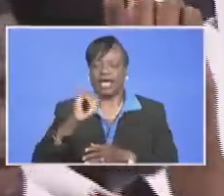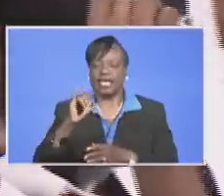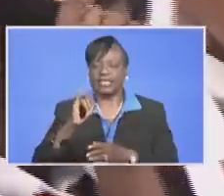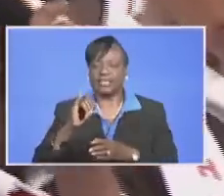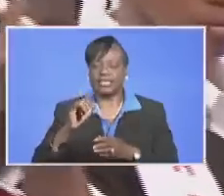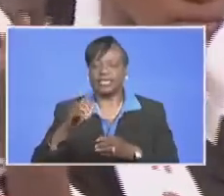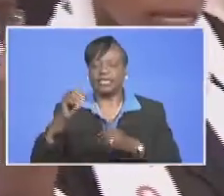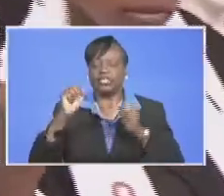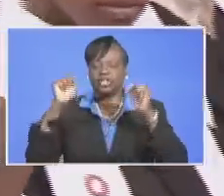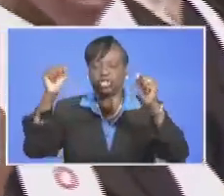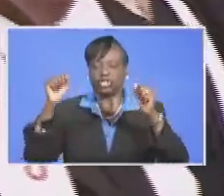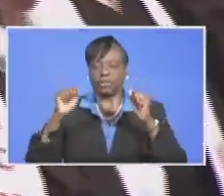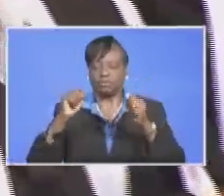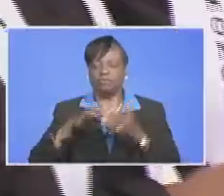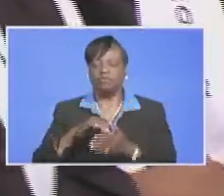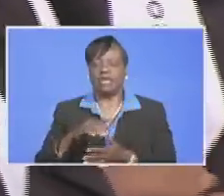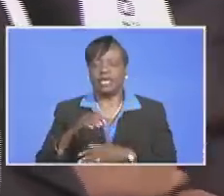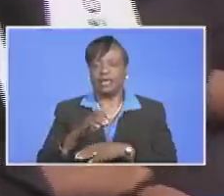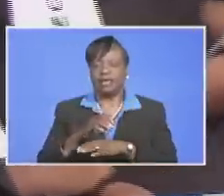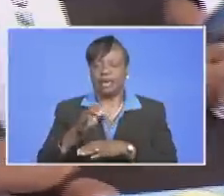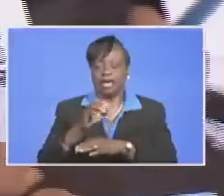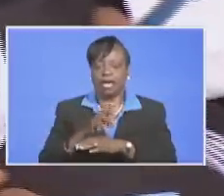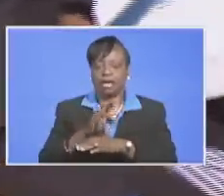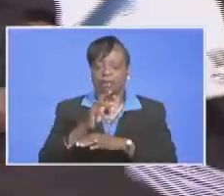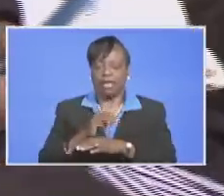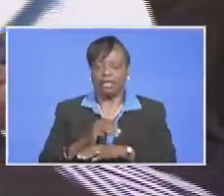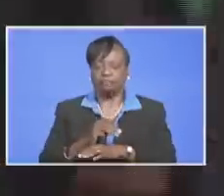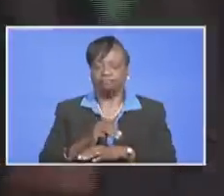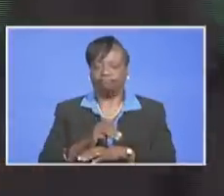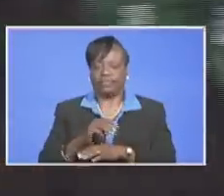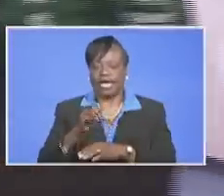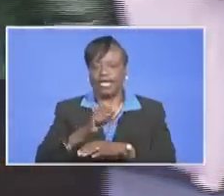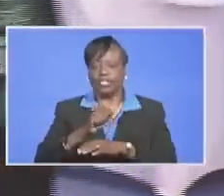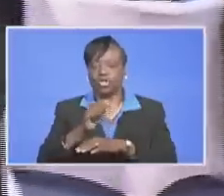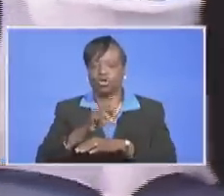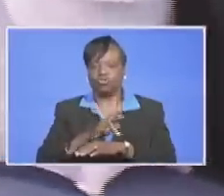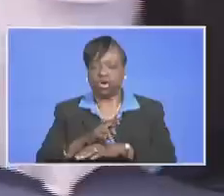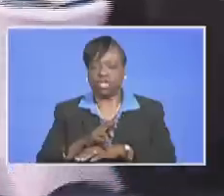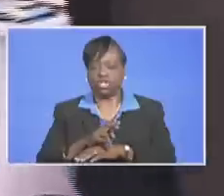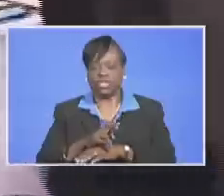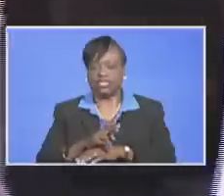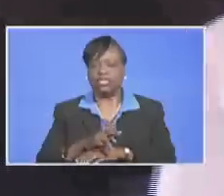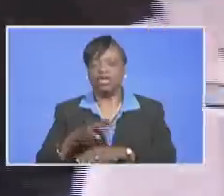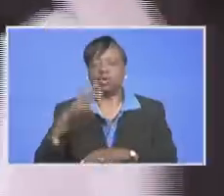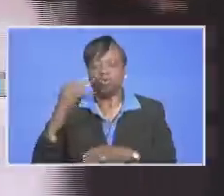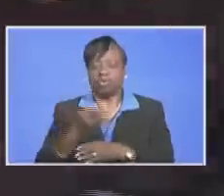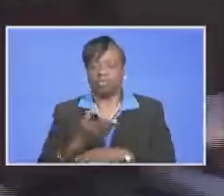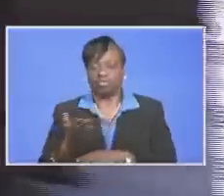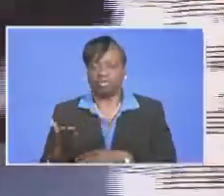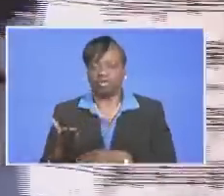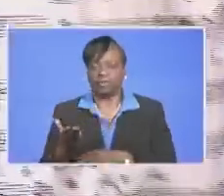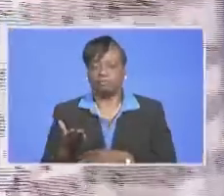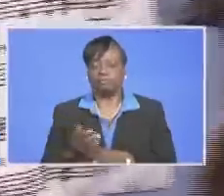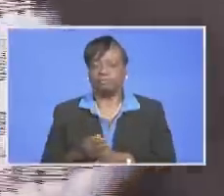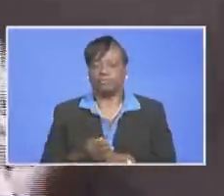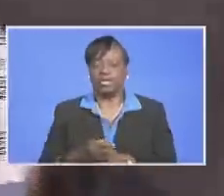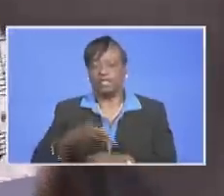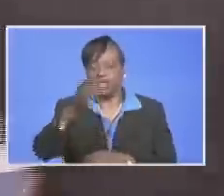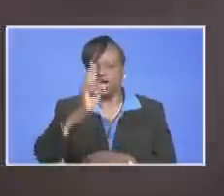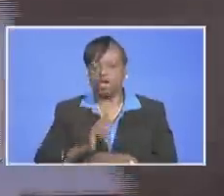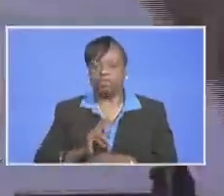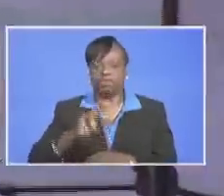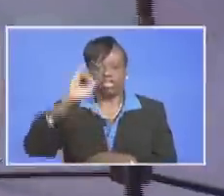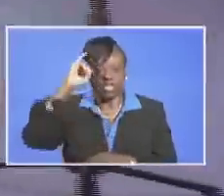School, C.V. Bethel, and Anatole Rogers were present. And as they embark on a new journey, Education Minister the Honorable Jeffrey